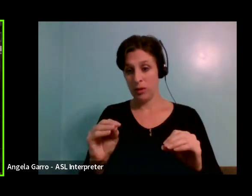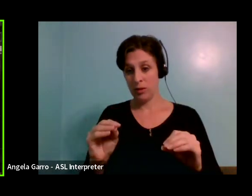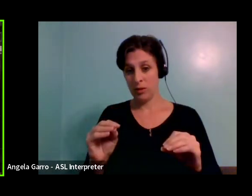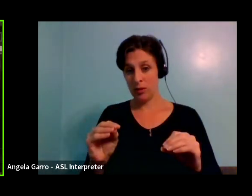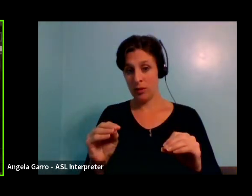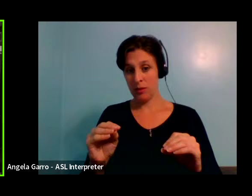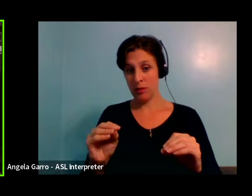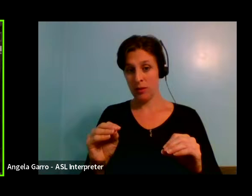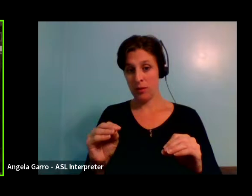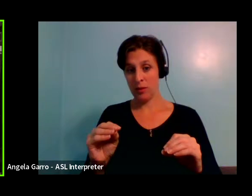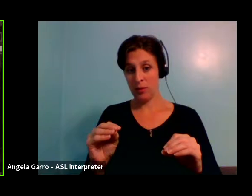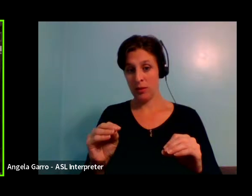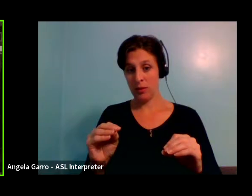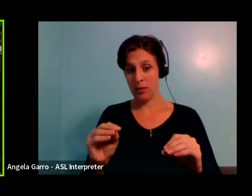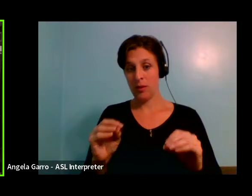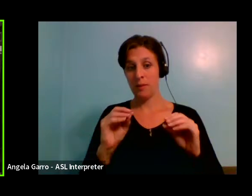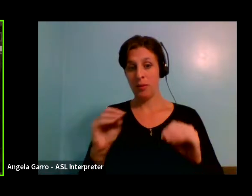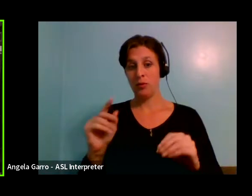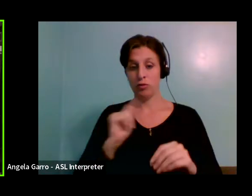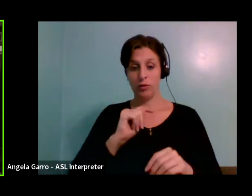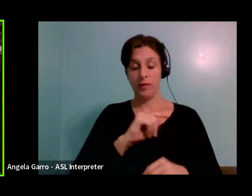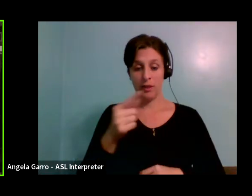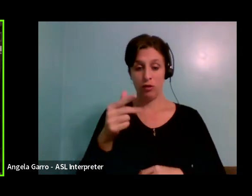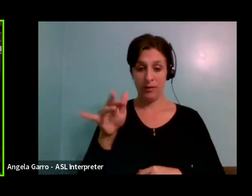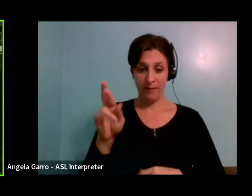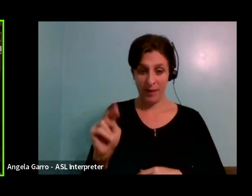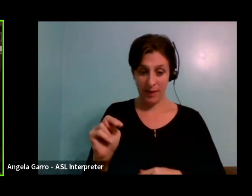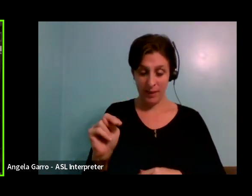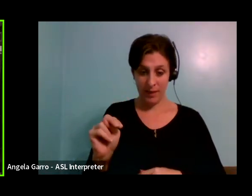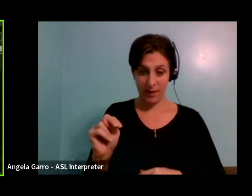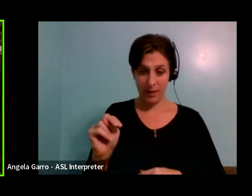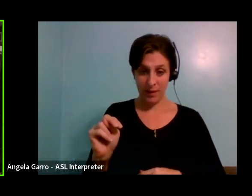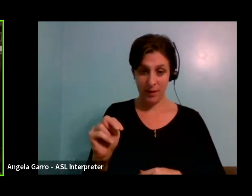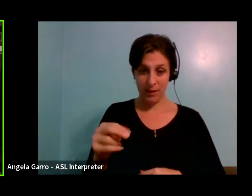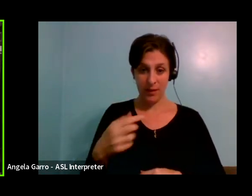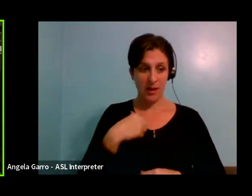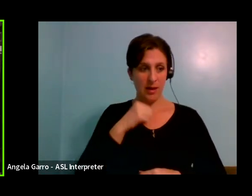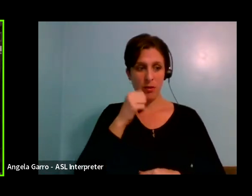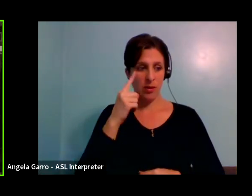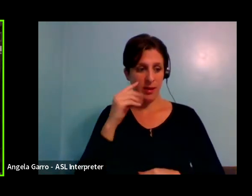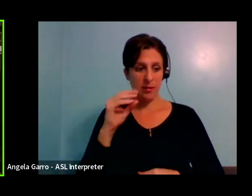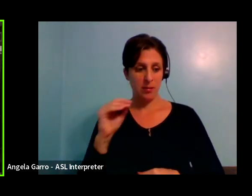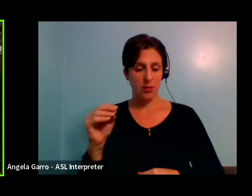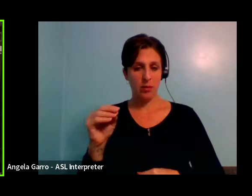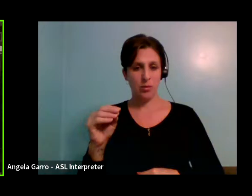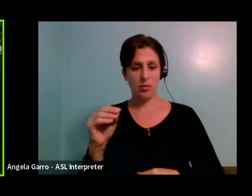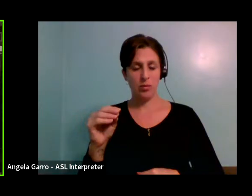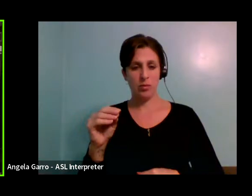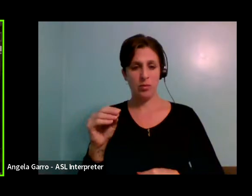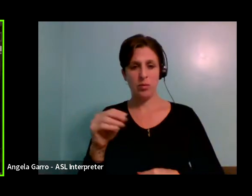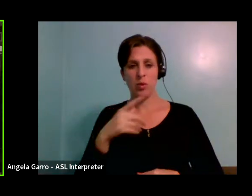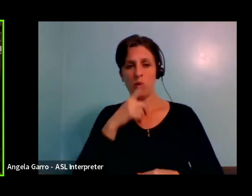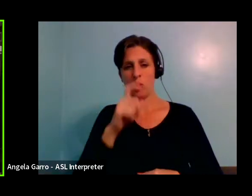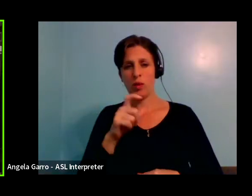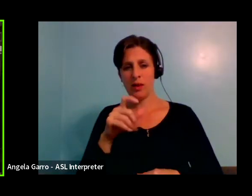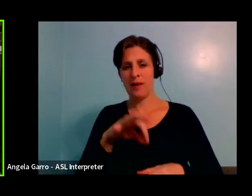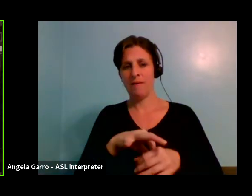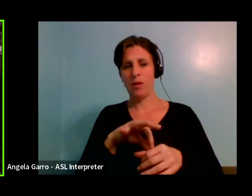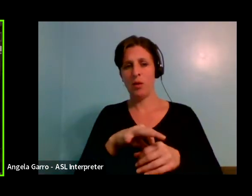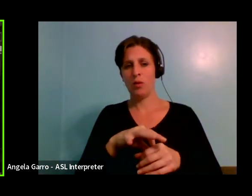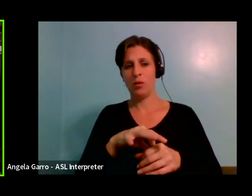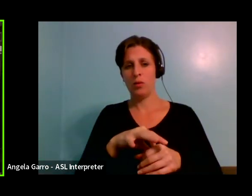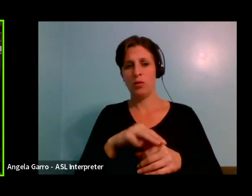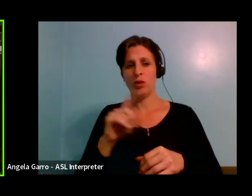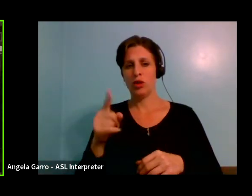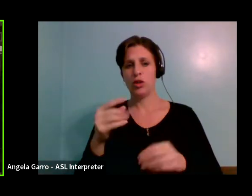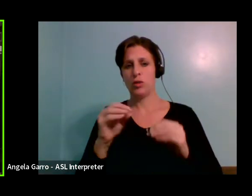move. Motion by trustee Griffin. I don't think it's a motion. It's just. Oh, no, I'm sorry. Yeah, we don't need to take a vote. We're just going to move